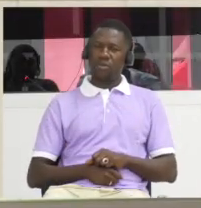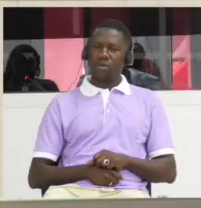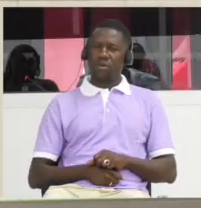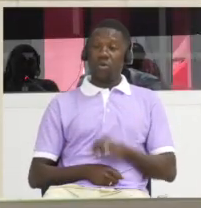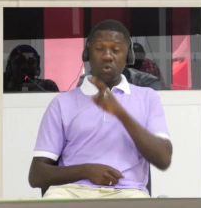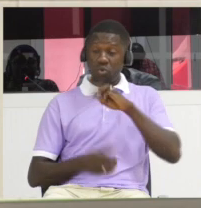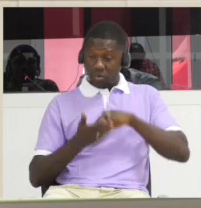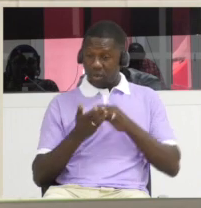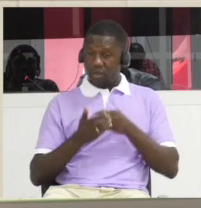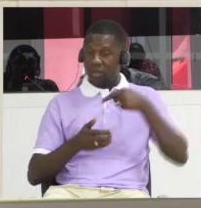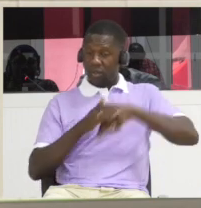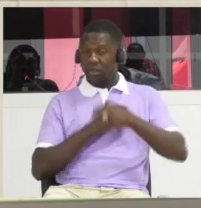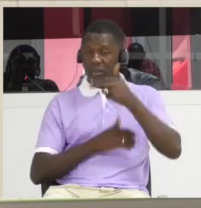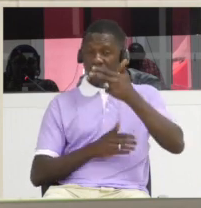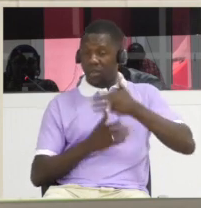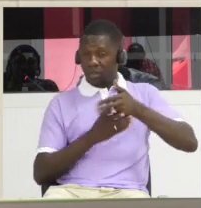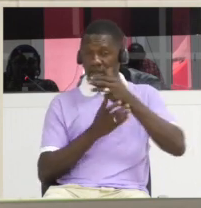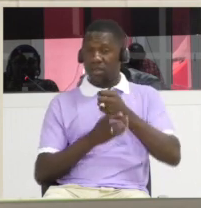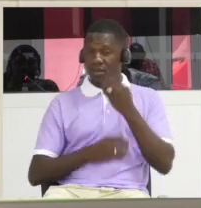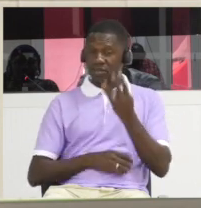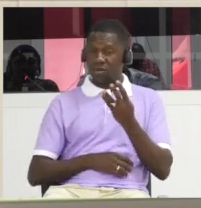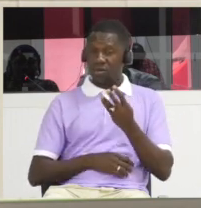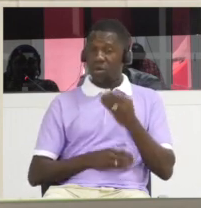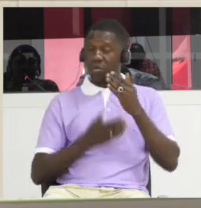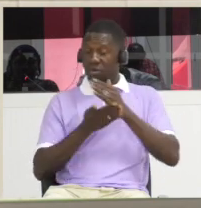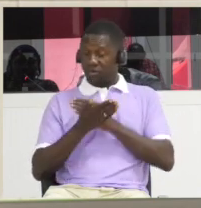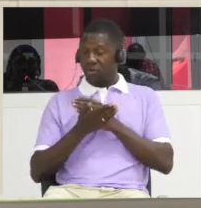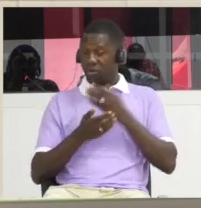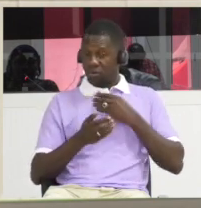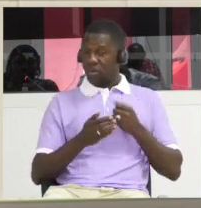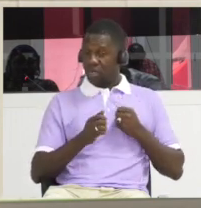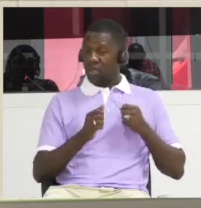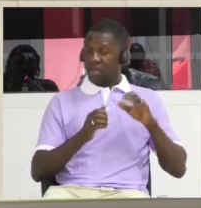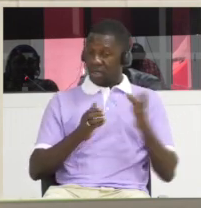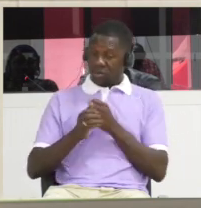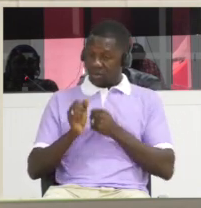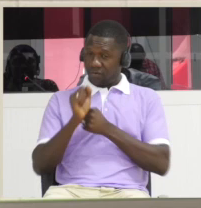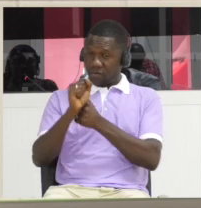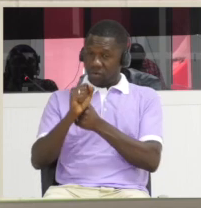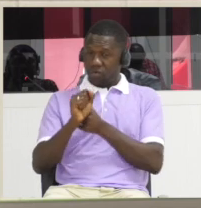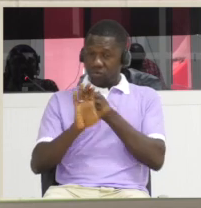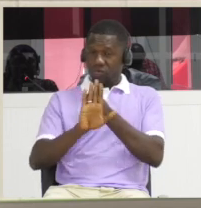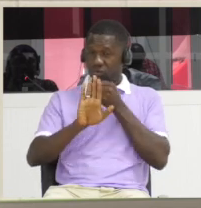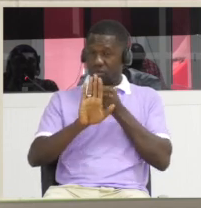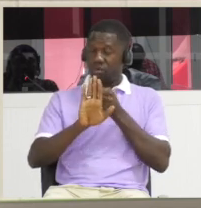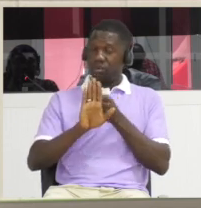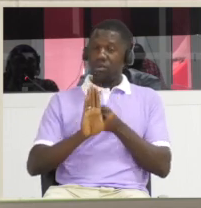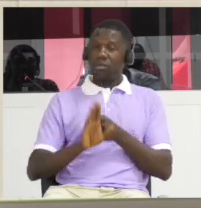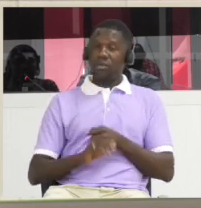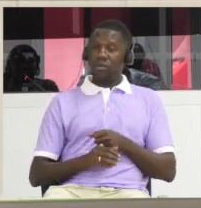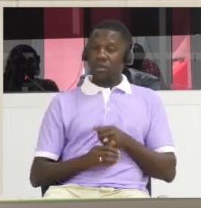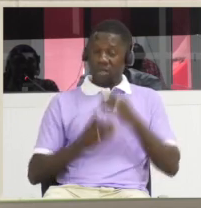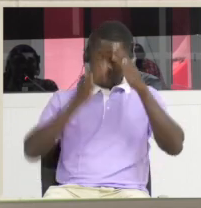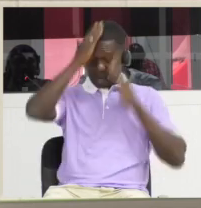But prior to the amalgamation, it was indeed a counterforce. Is that your suggestion? Yeah, and it once stopped a